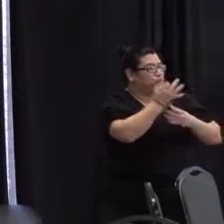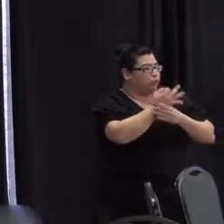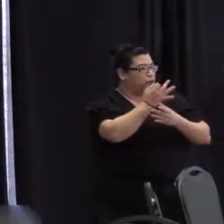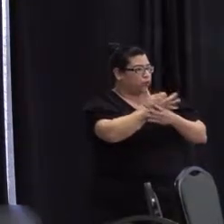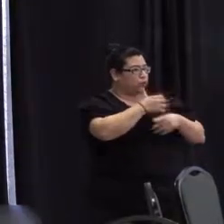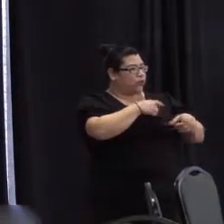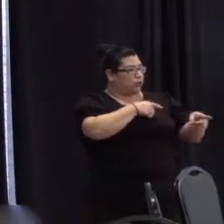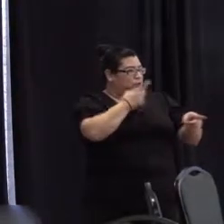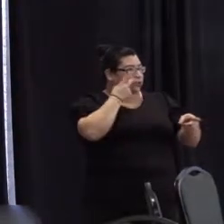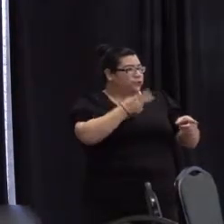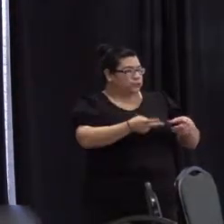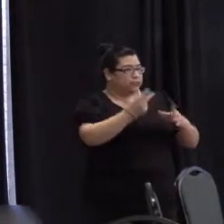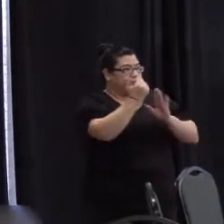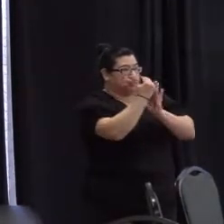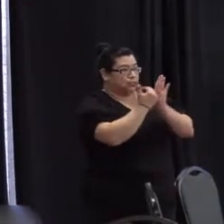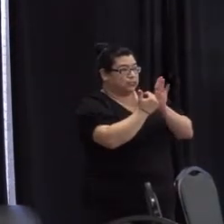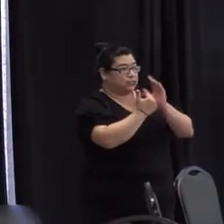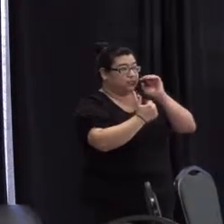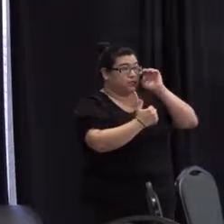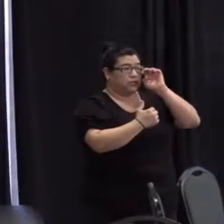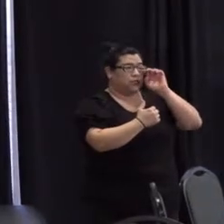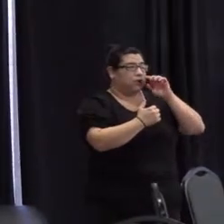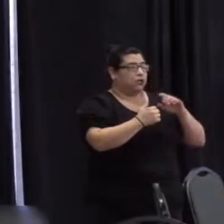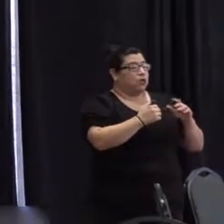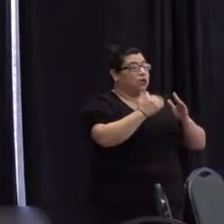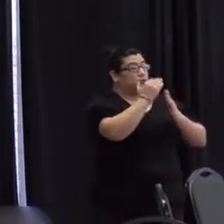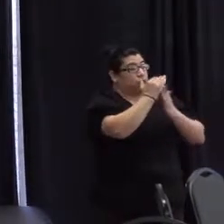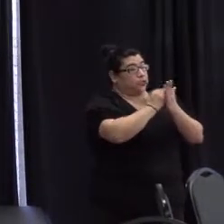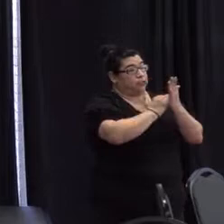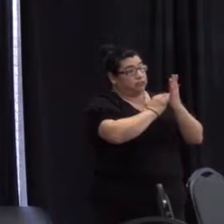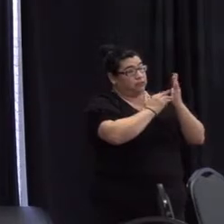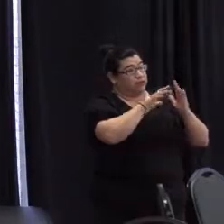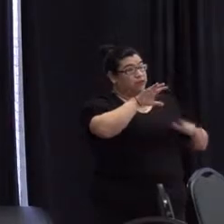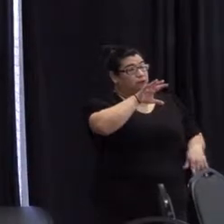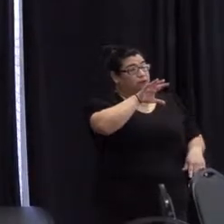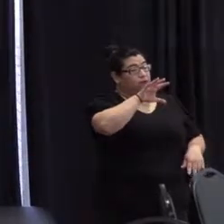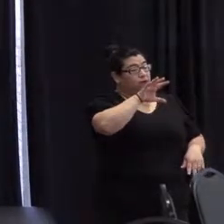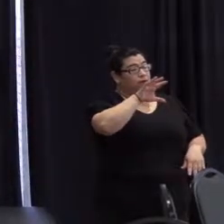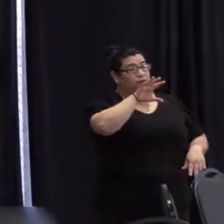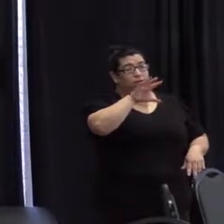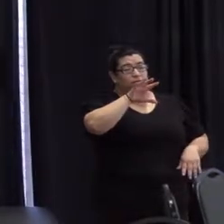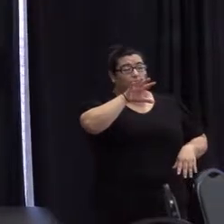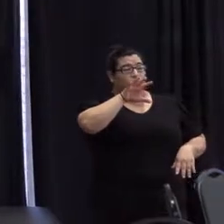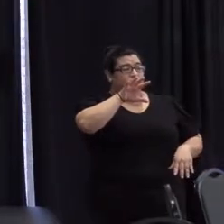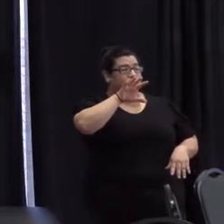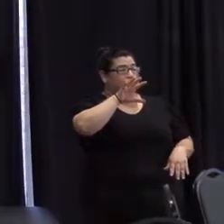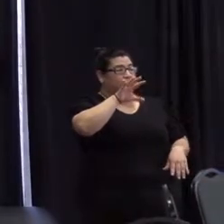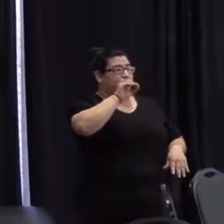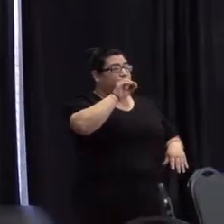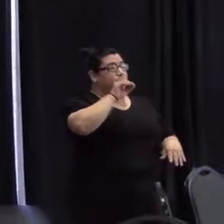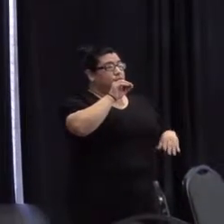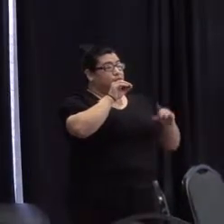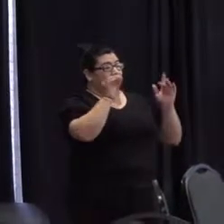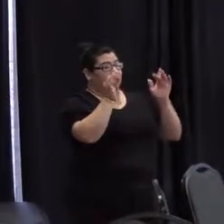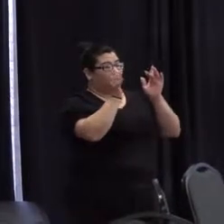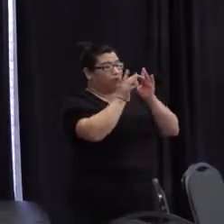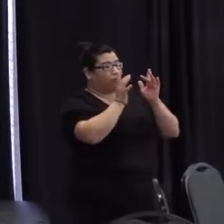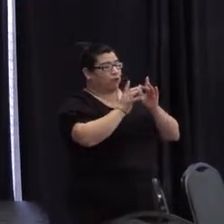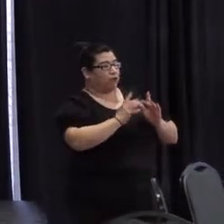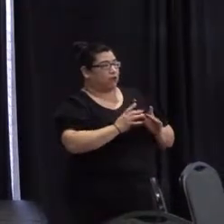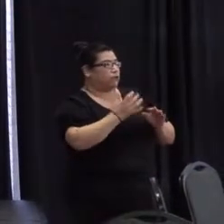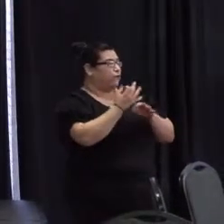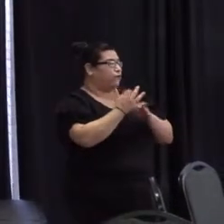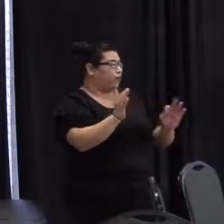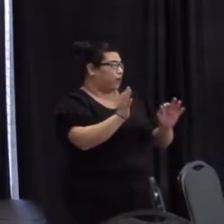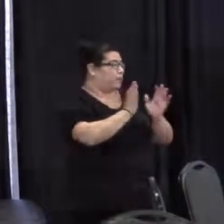folder. You will see a list of about 50 links to free and open textbooks, video